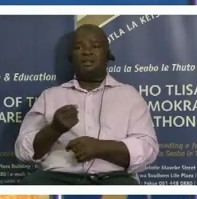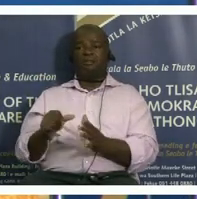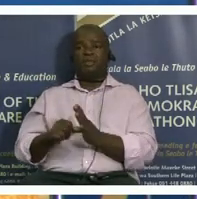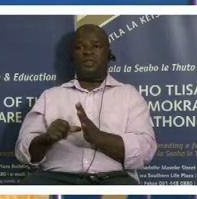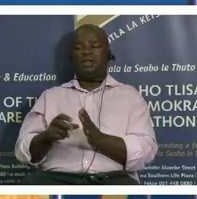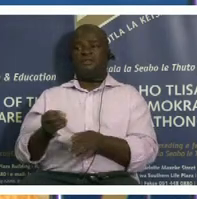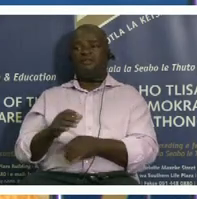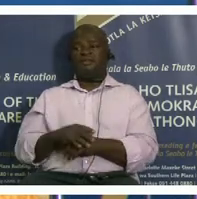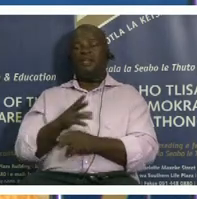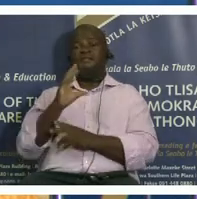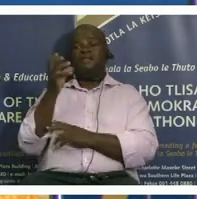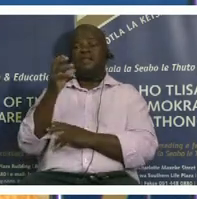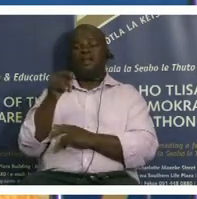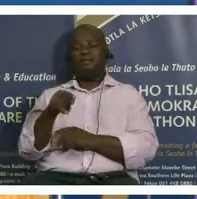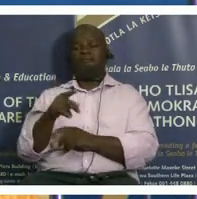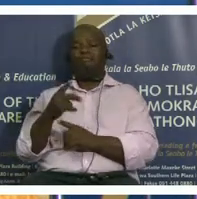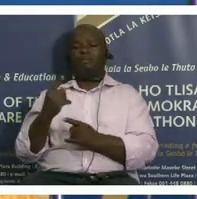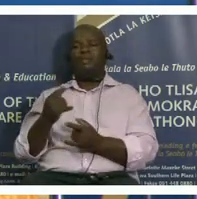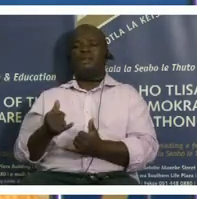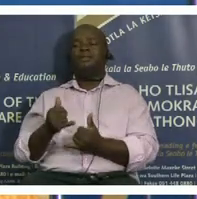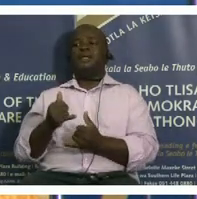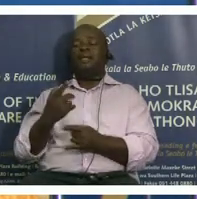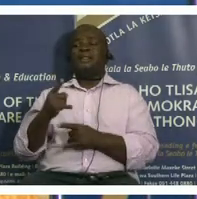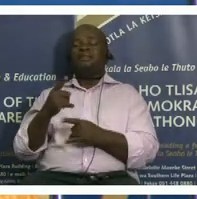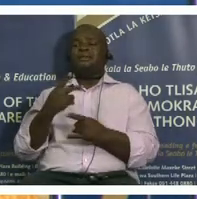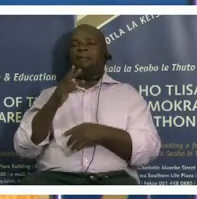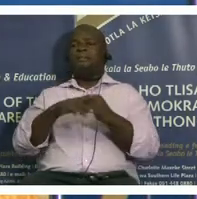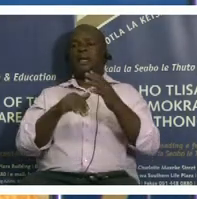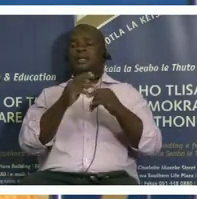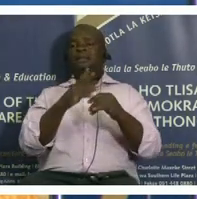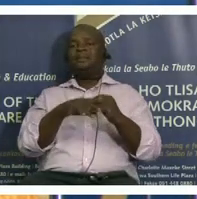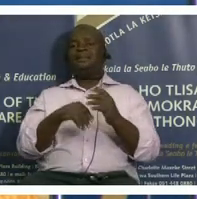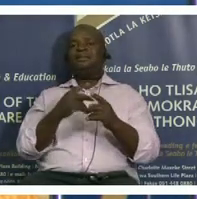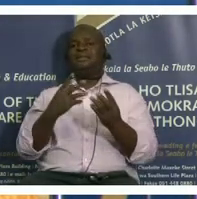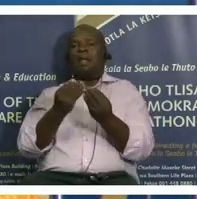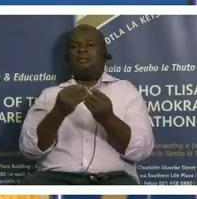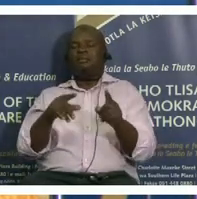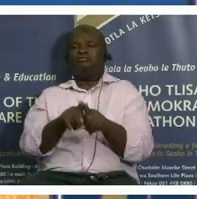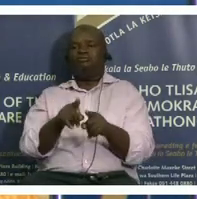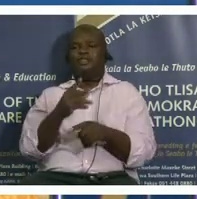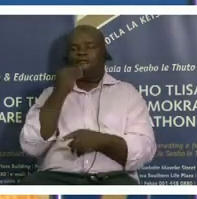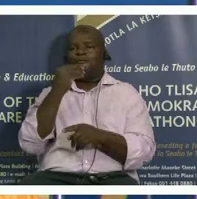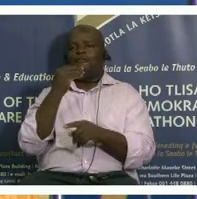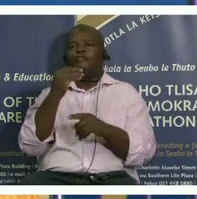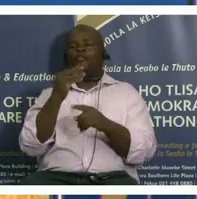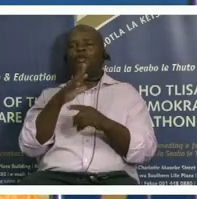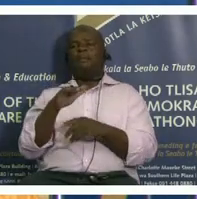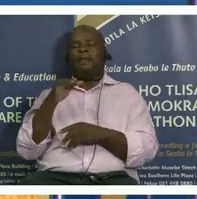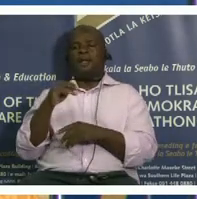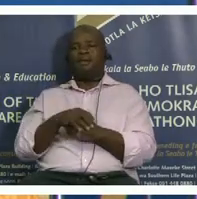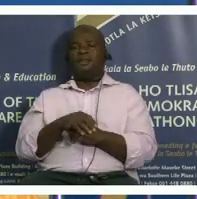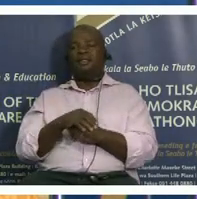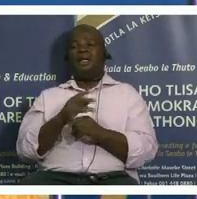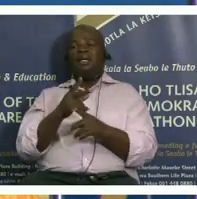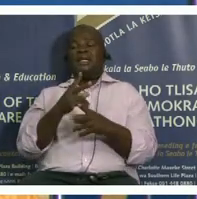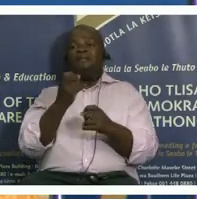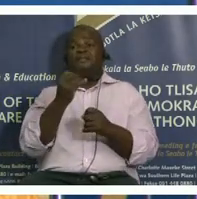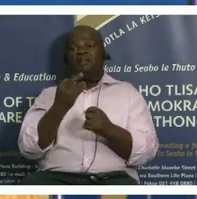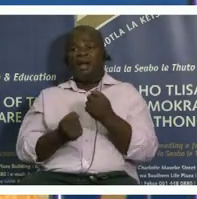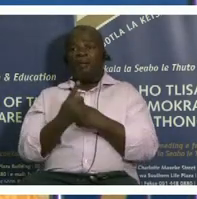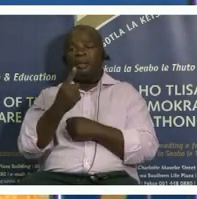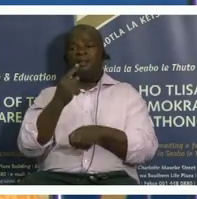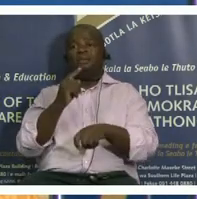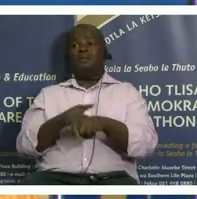that it creates food banks to make sure that when time arrives and that